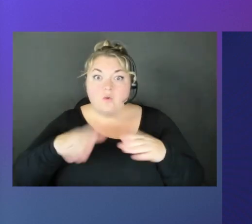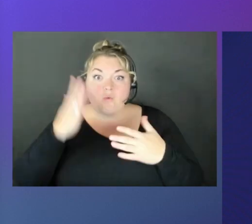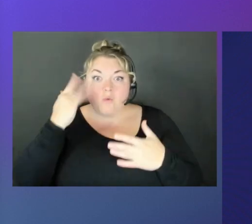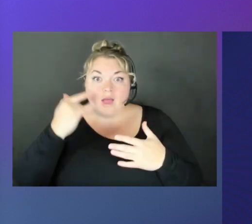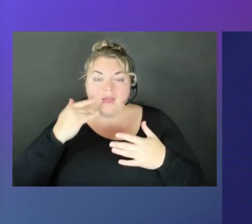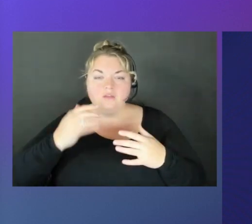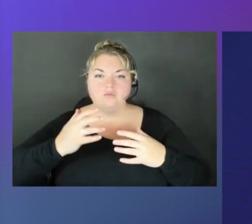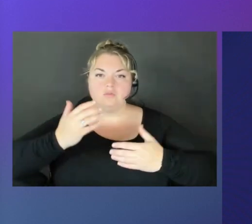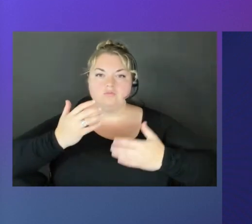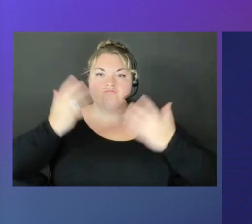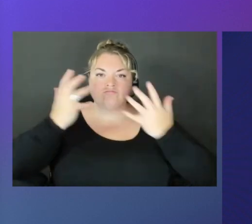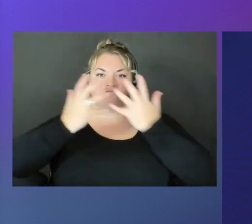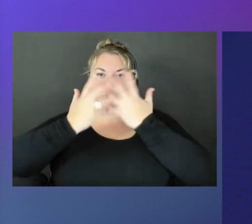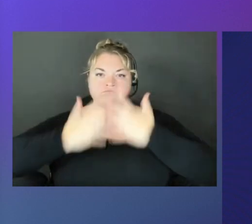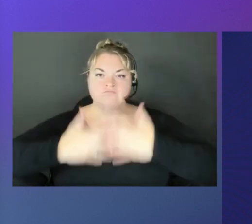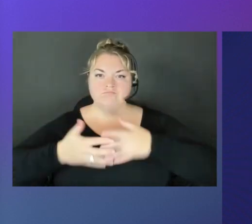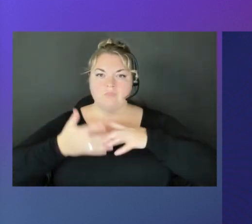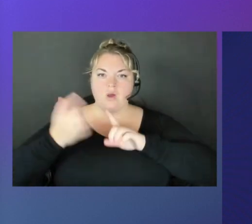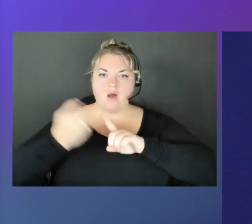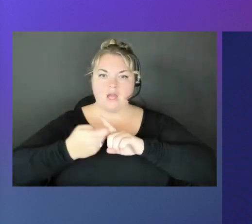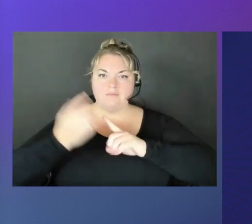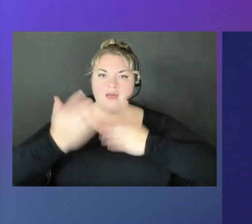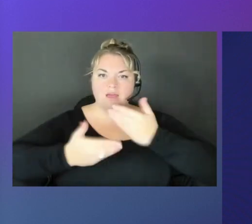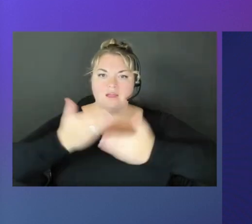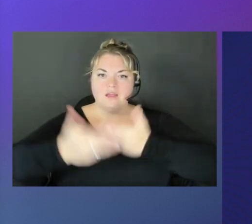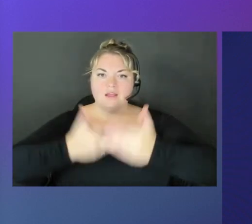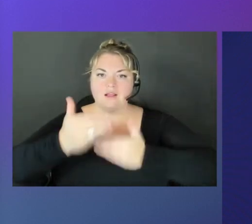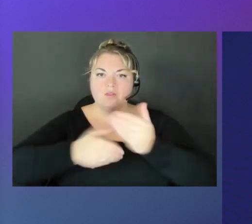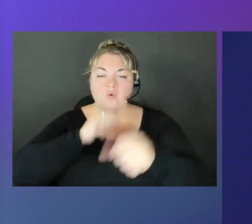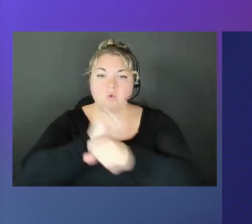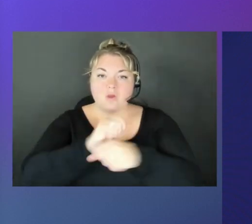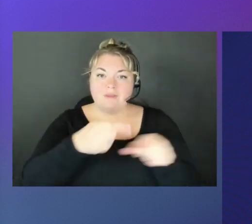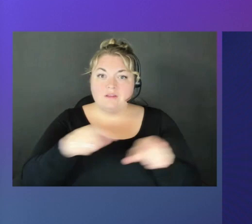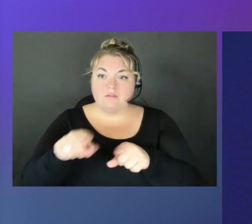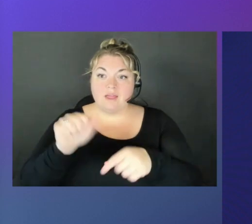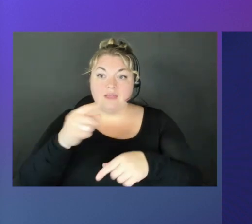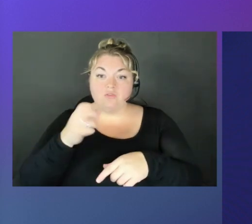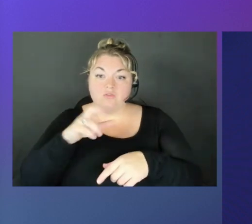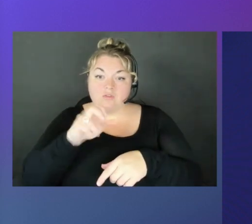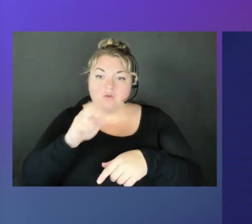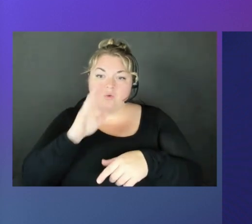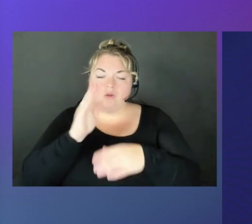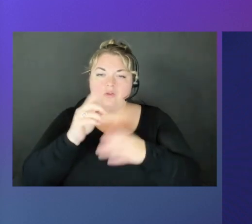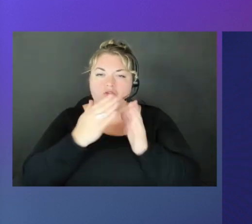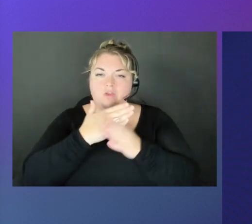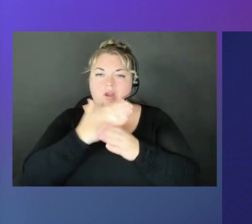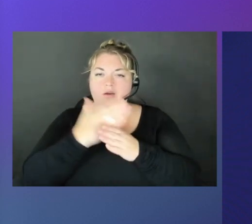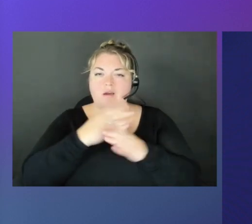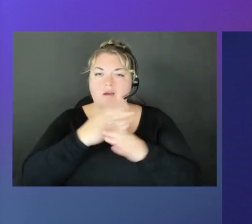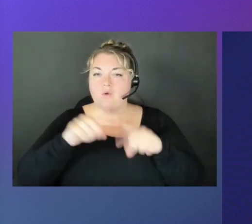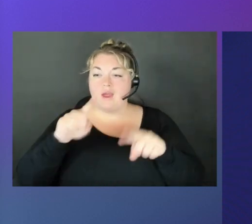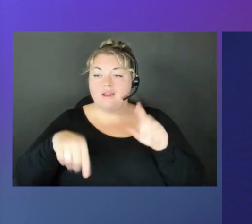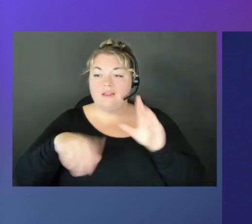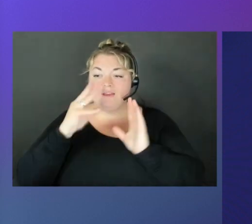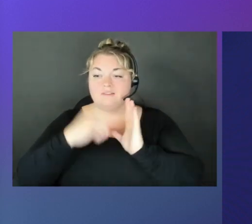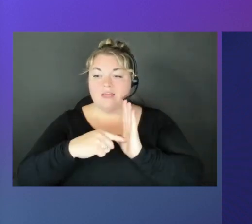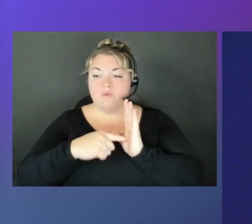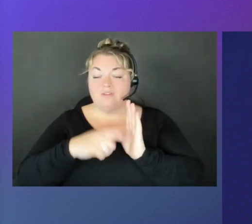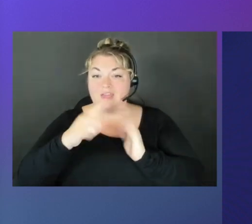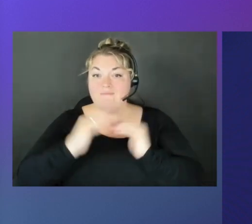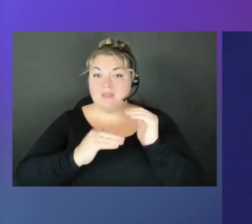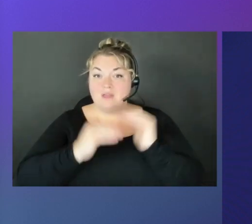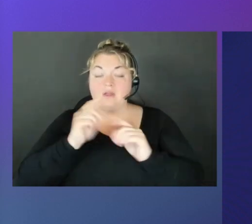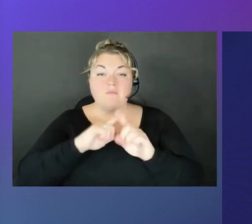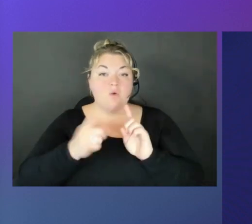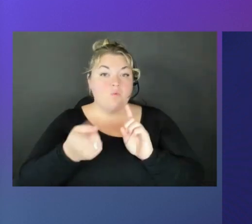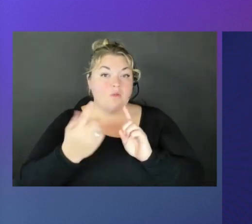in Mercado Libre's warehouses. So Anderson is about to share a variety of examples that Mercado Libre has built, but one that I